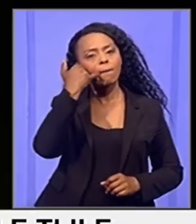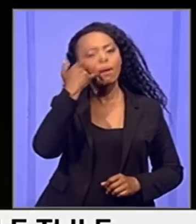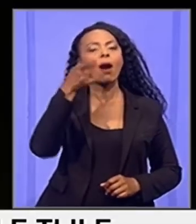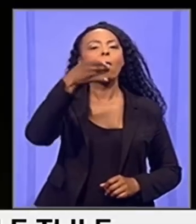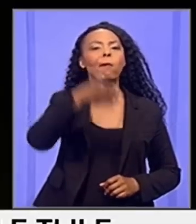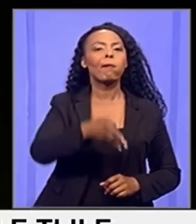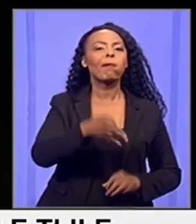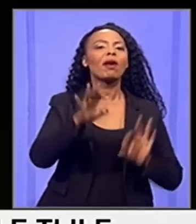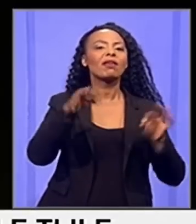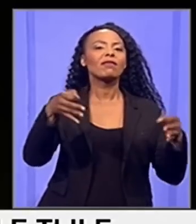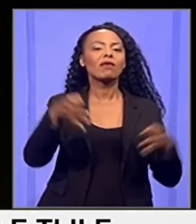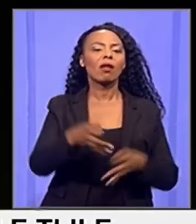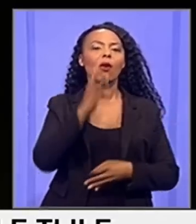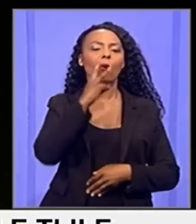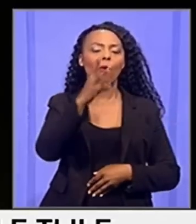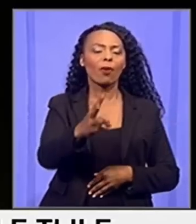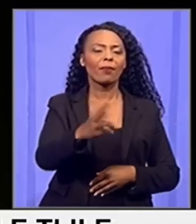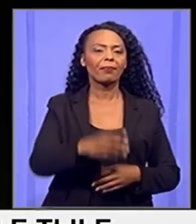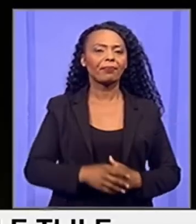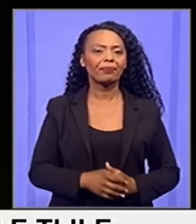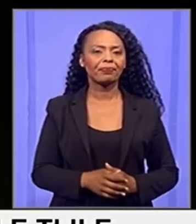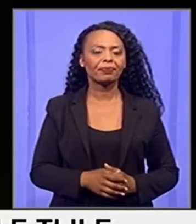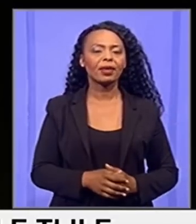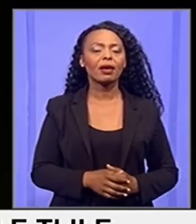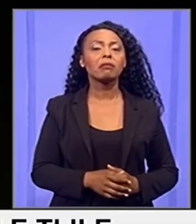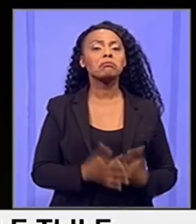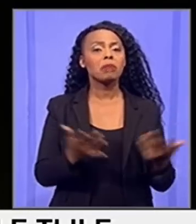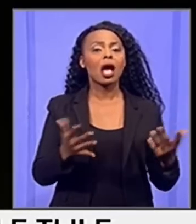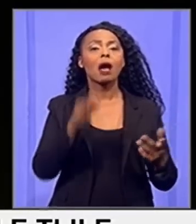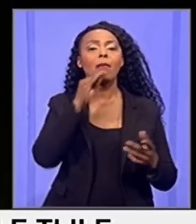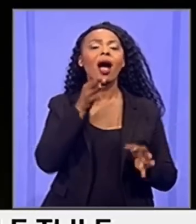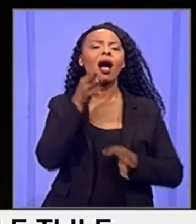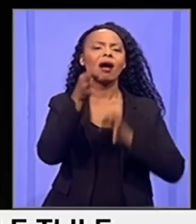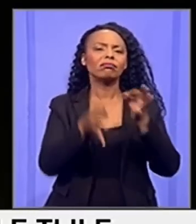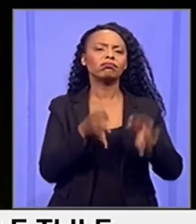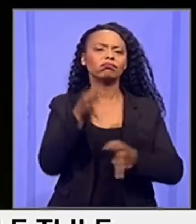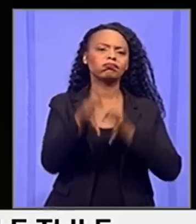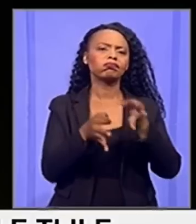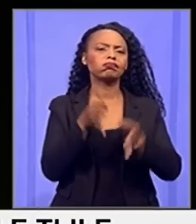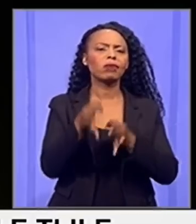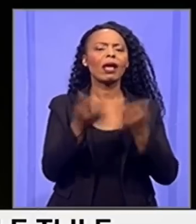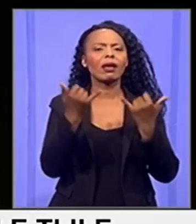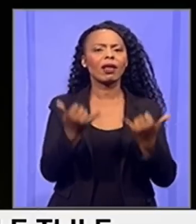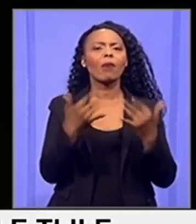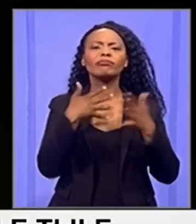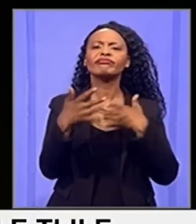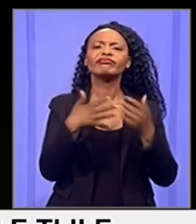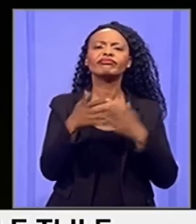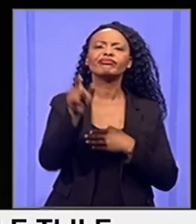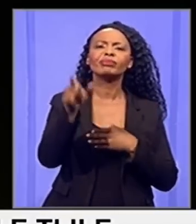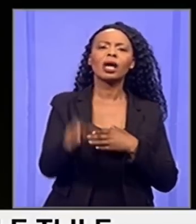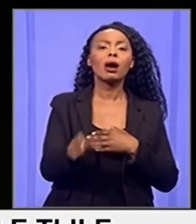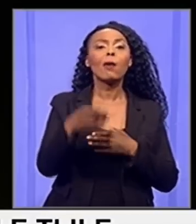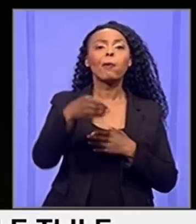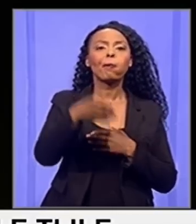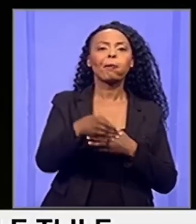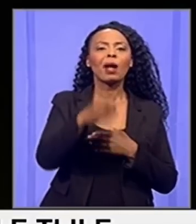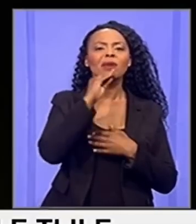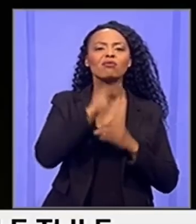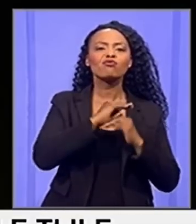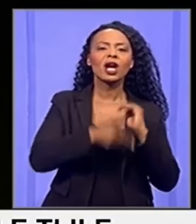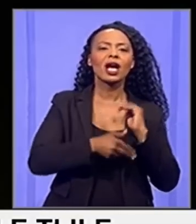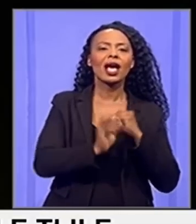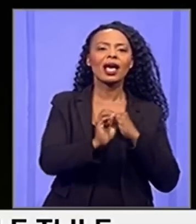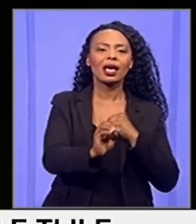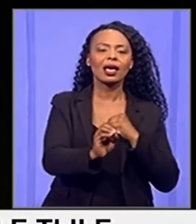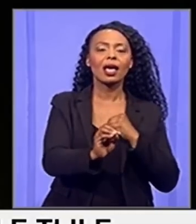tshwanetse ke go tsenela kopano eno mentirelo eno seo se a tlhalosa gore mang kapa mang o tla banga le mona o tla ba sireletsegile ka jalo